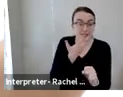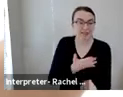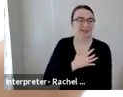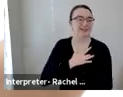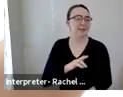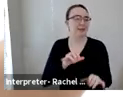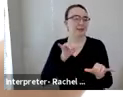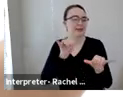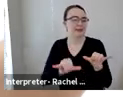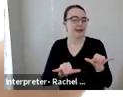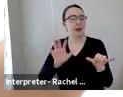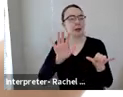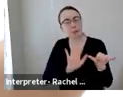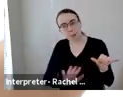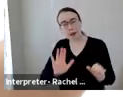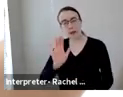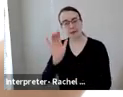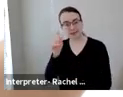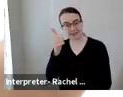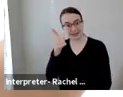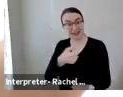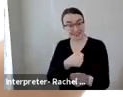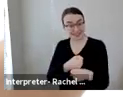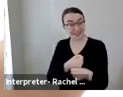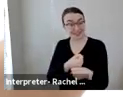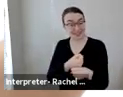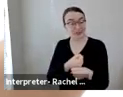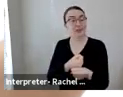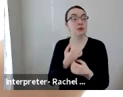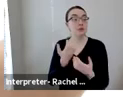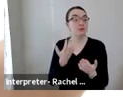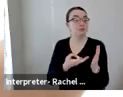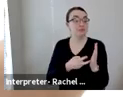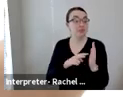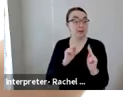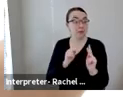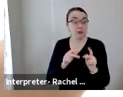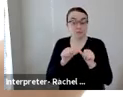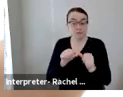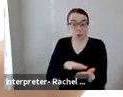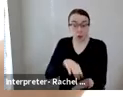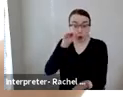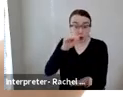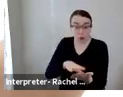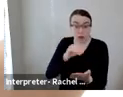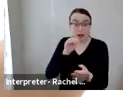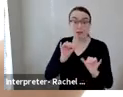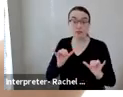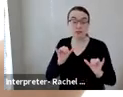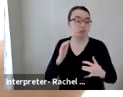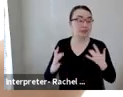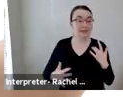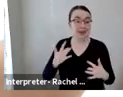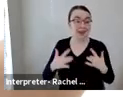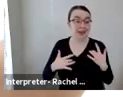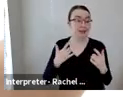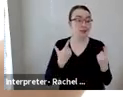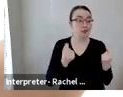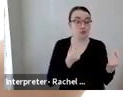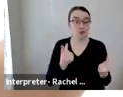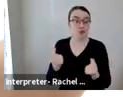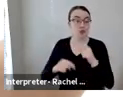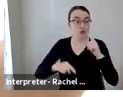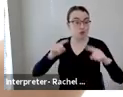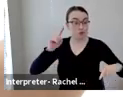So by keeping people learning, empowered, doing different products, you keep